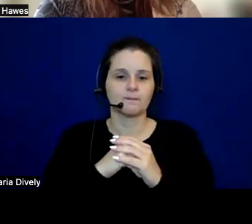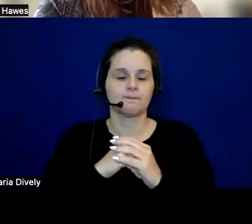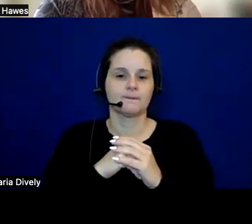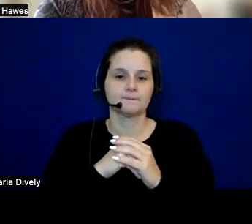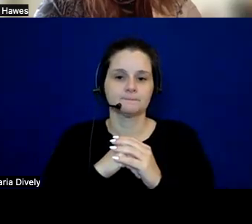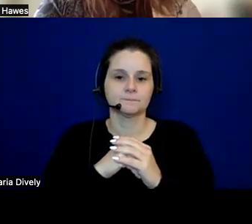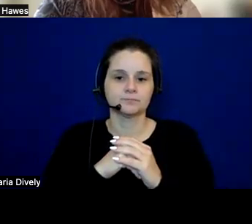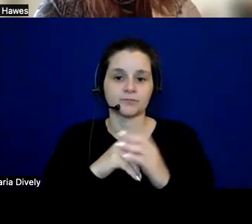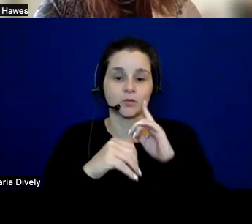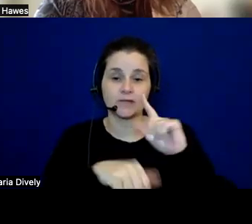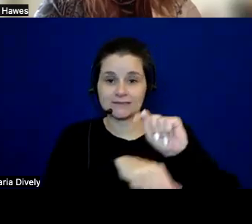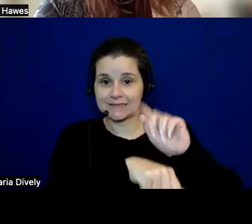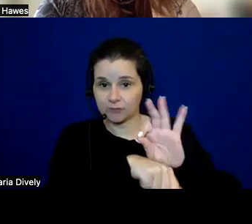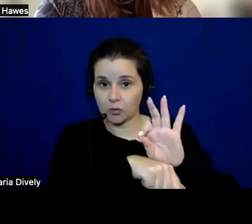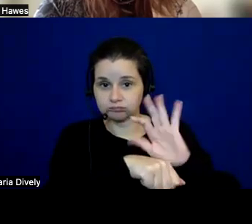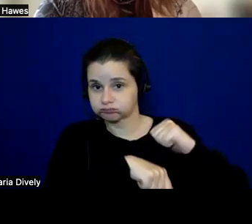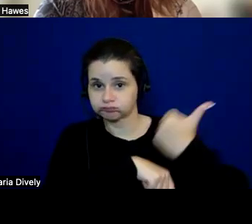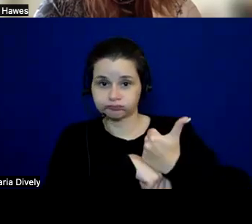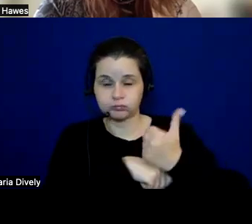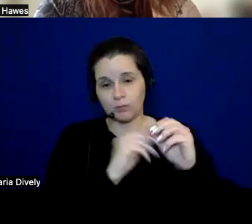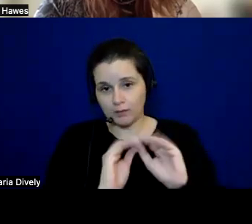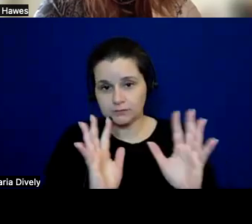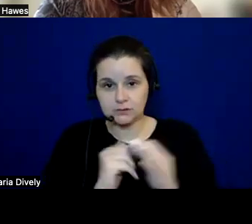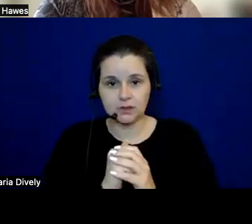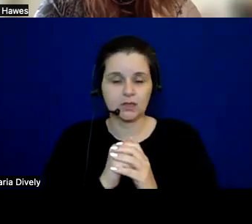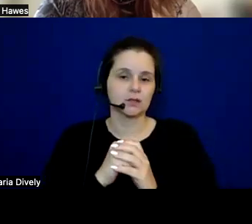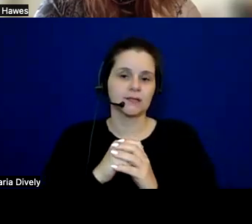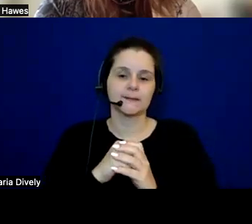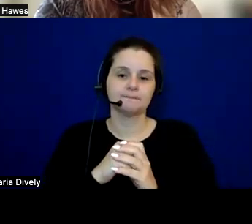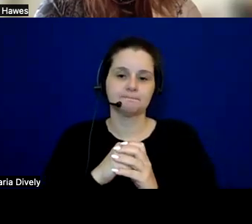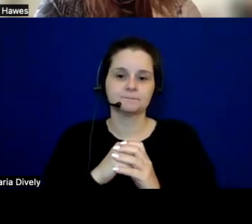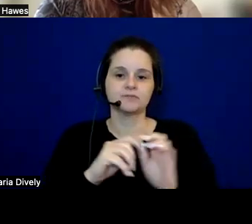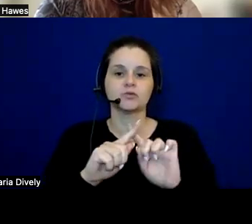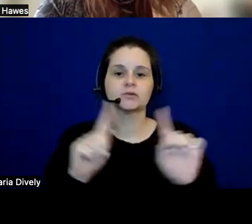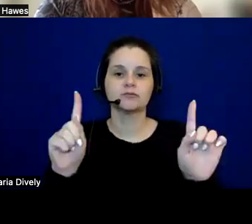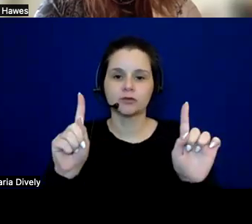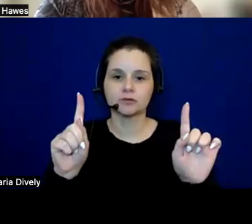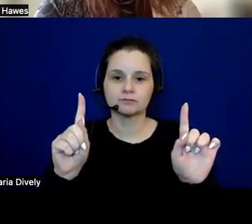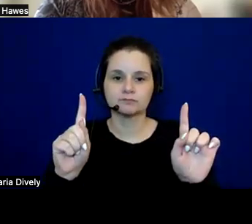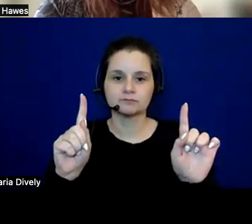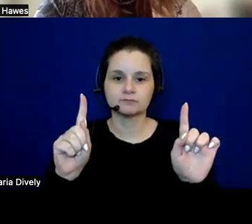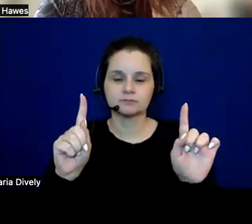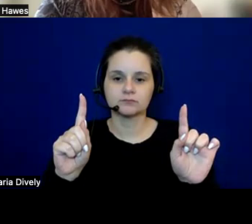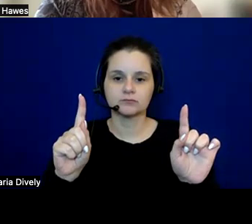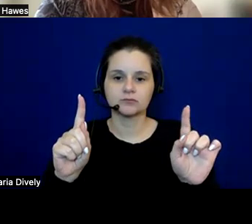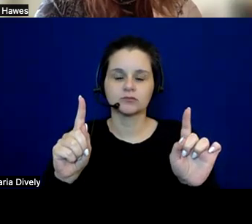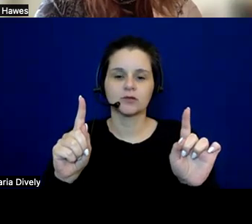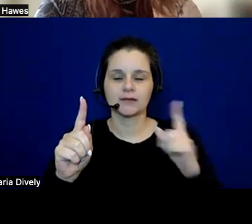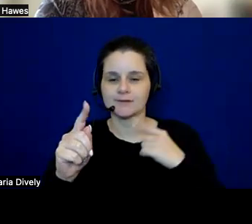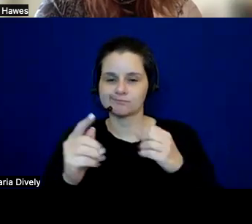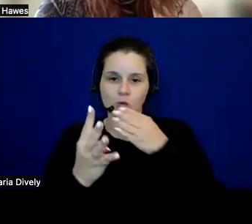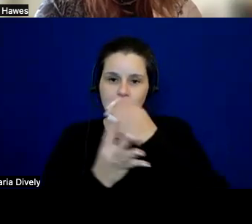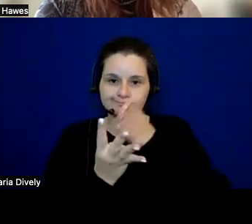we did a task force, obviously, and it was across a multi task force,